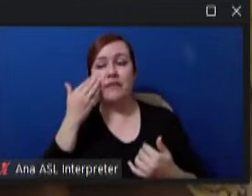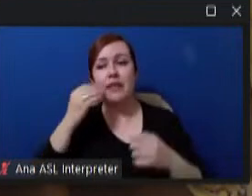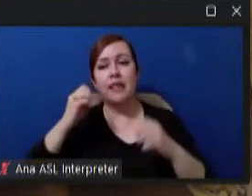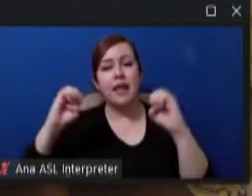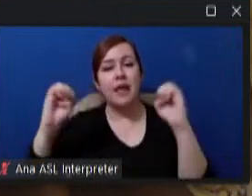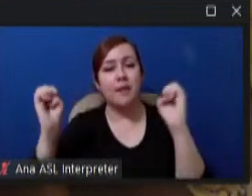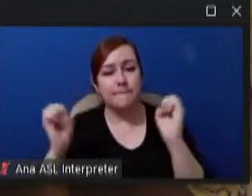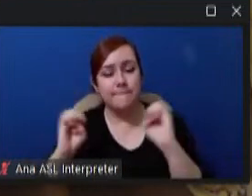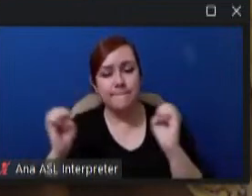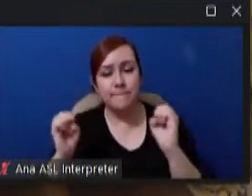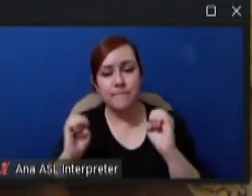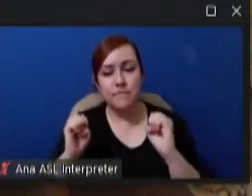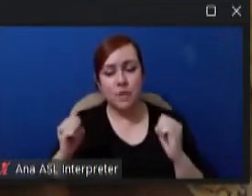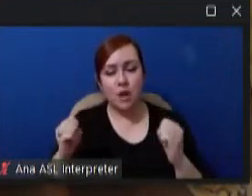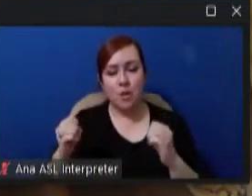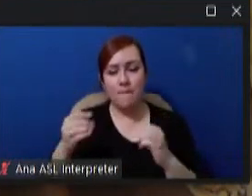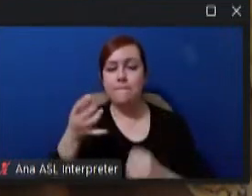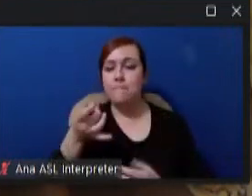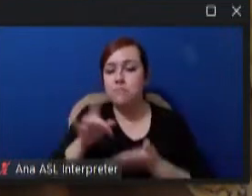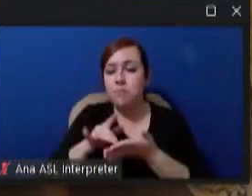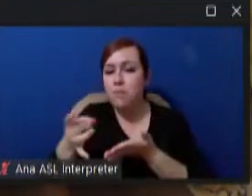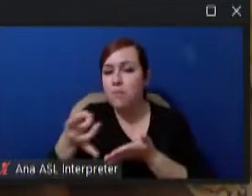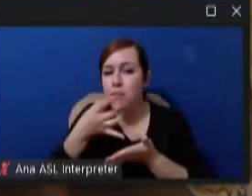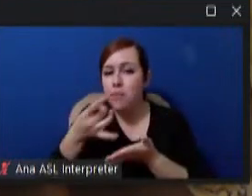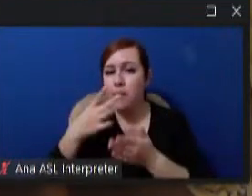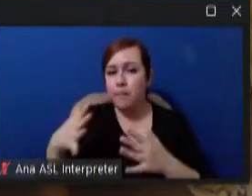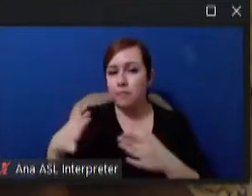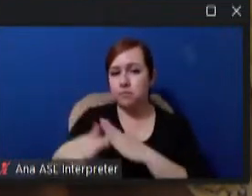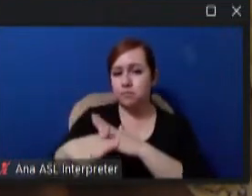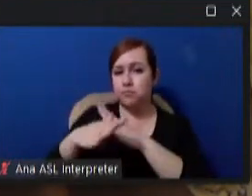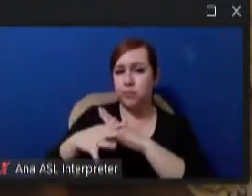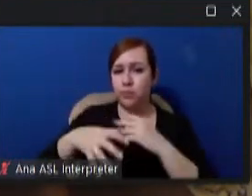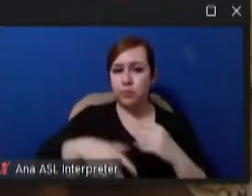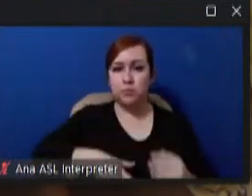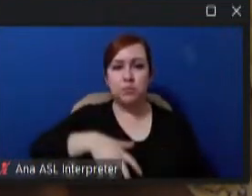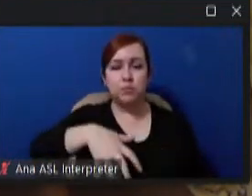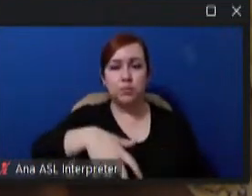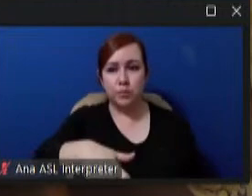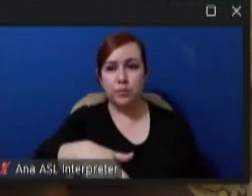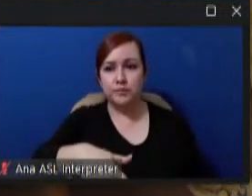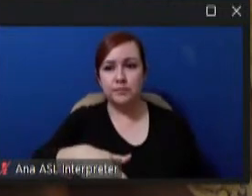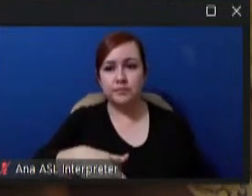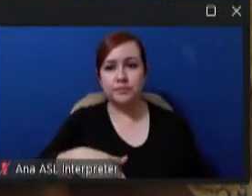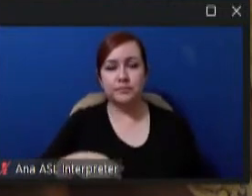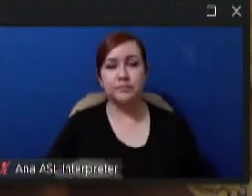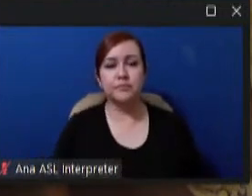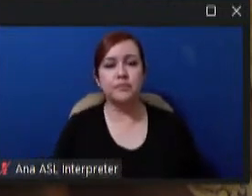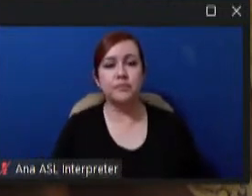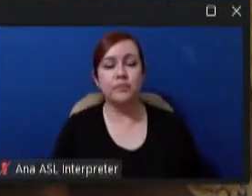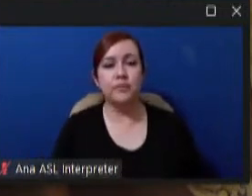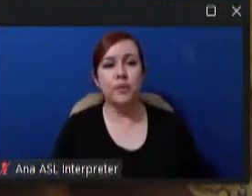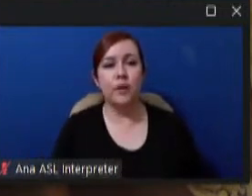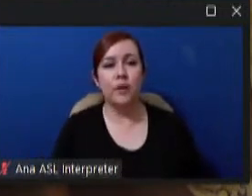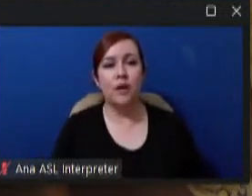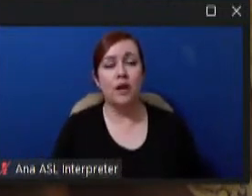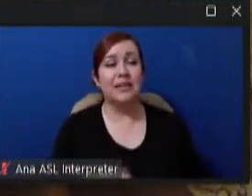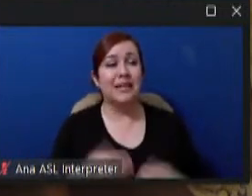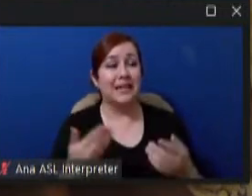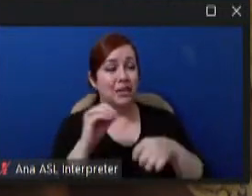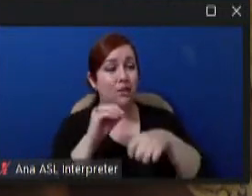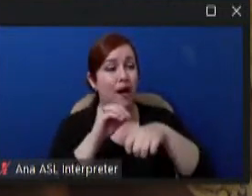of the ability to access emergency contraception.